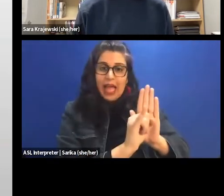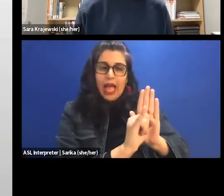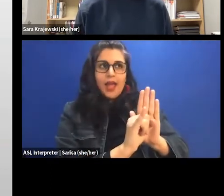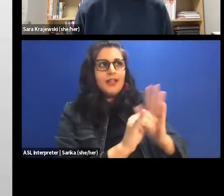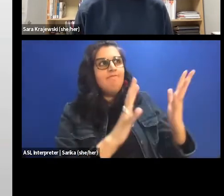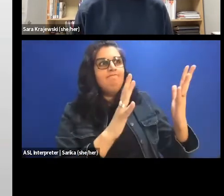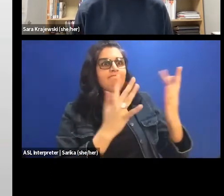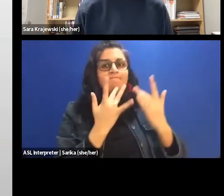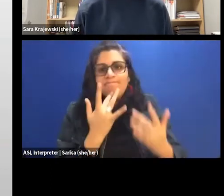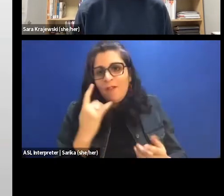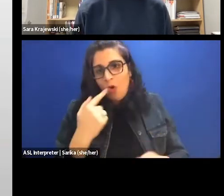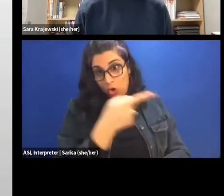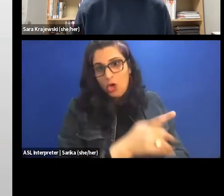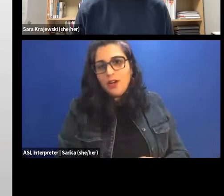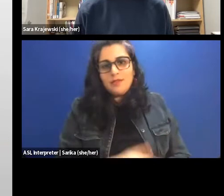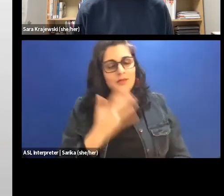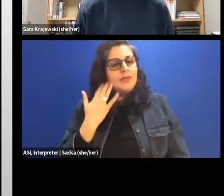her.